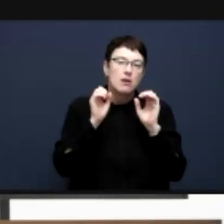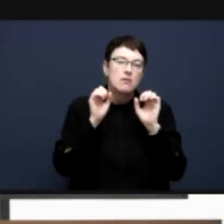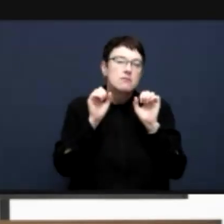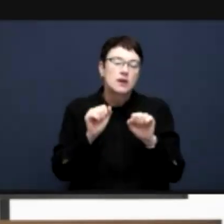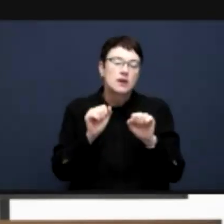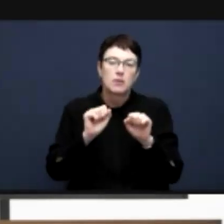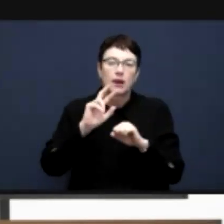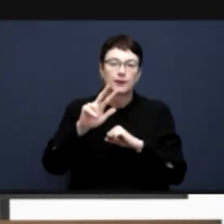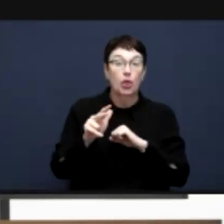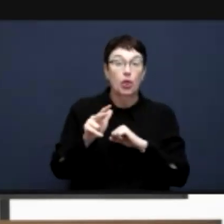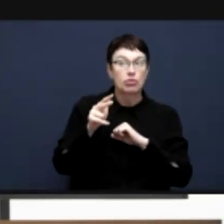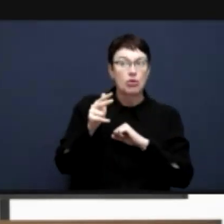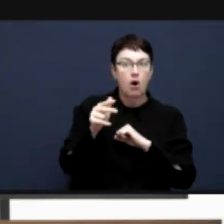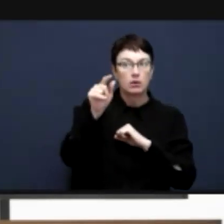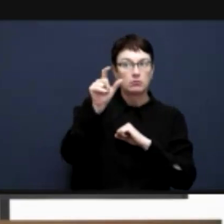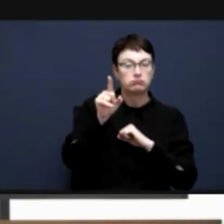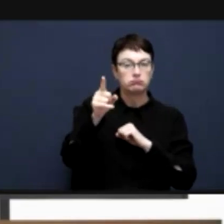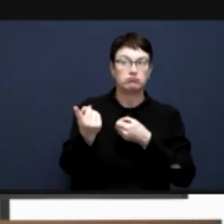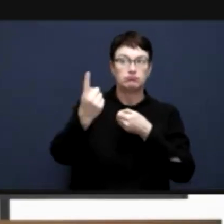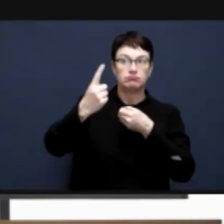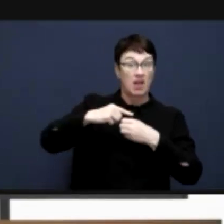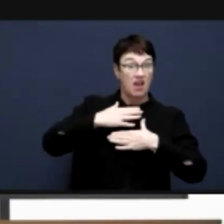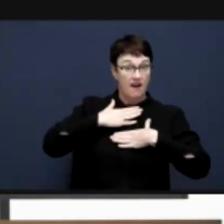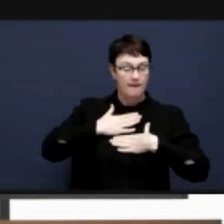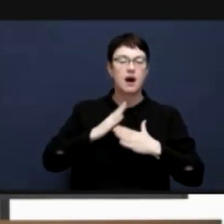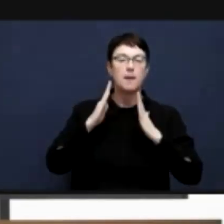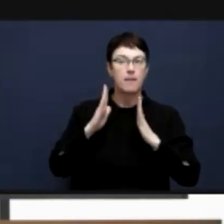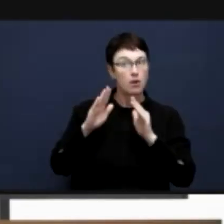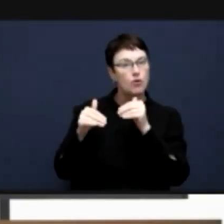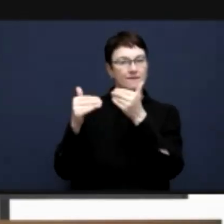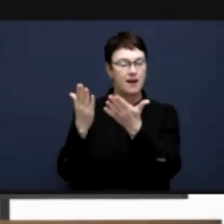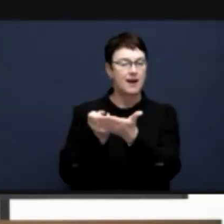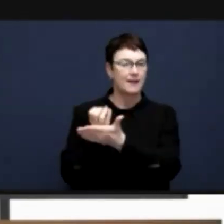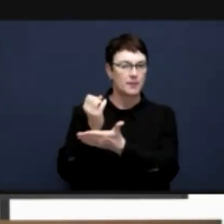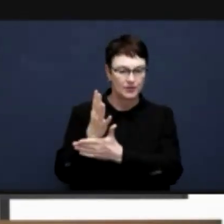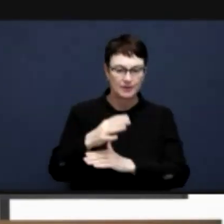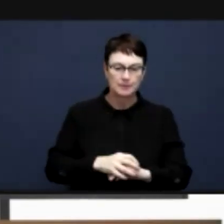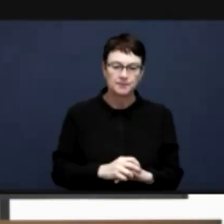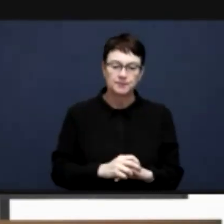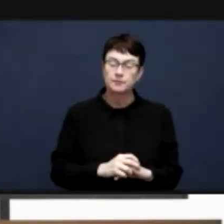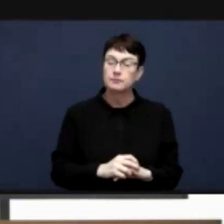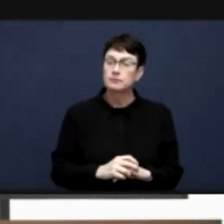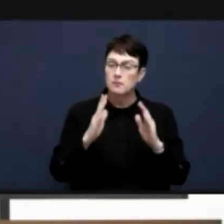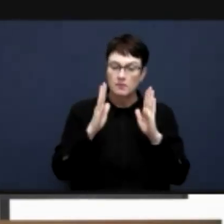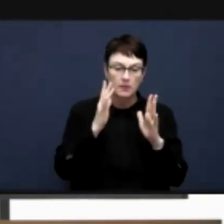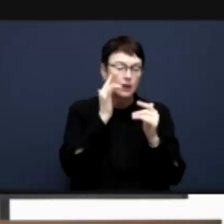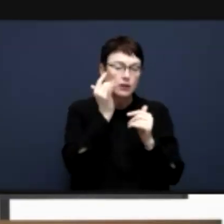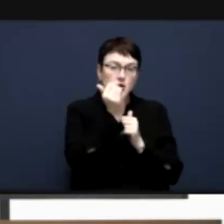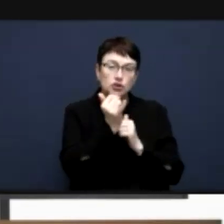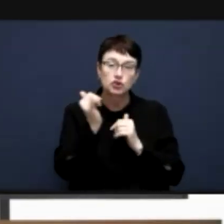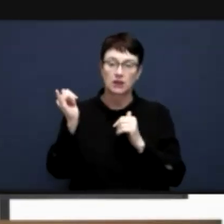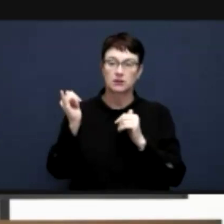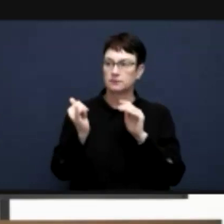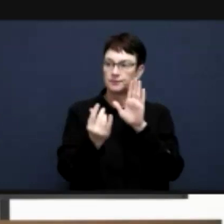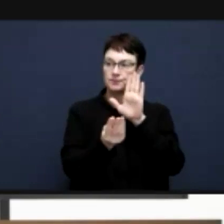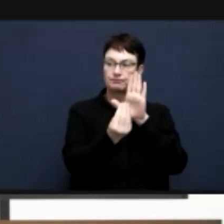So finally, testing should detect all accessibility features and then check whether they are listed, for example, in the